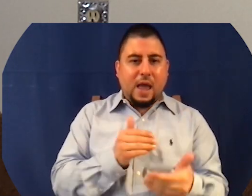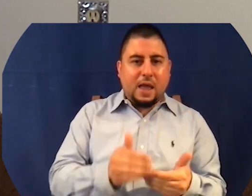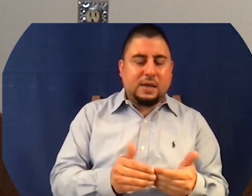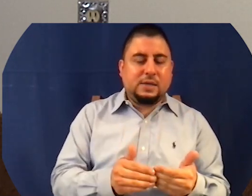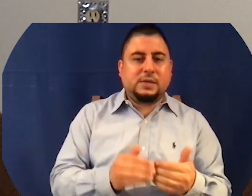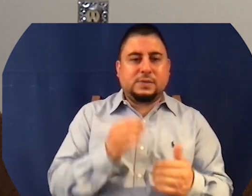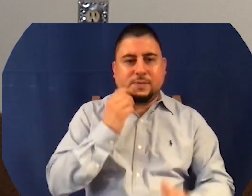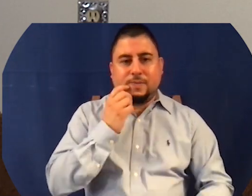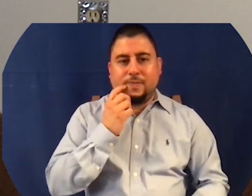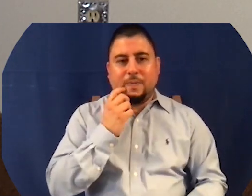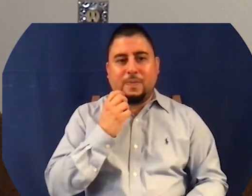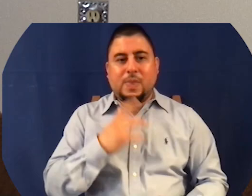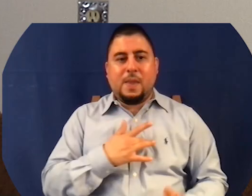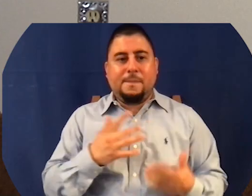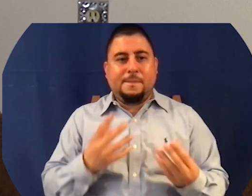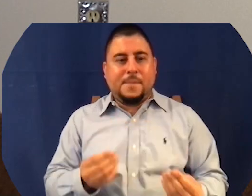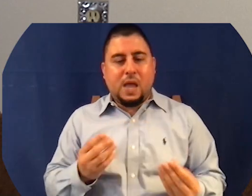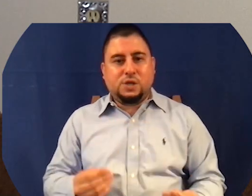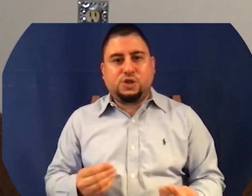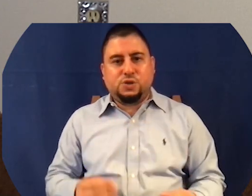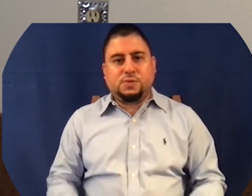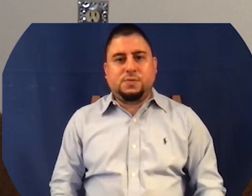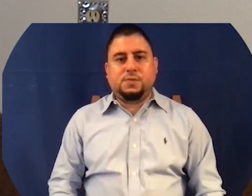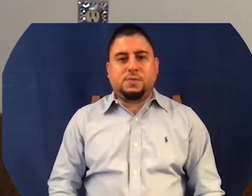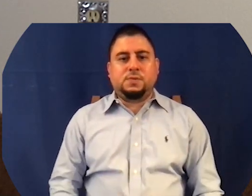kindness and compassion.